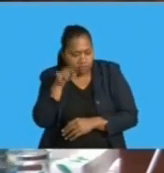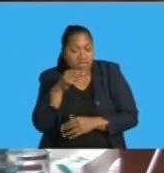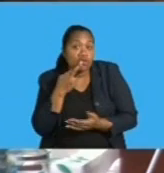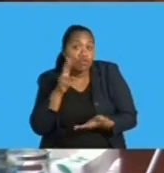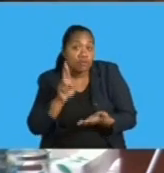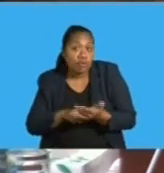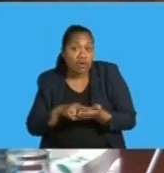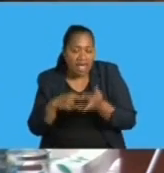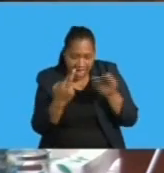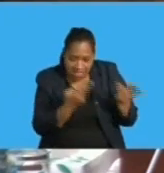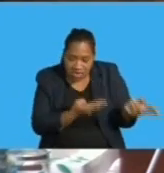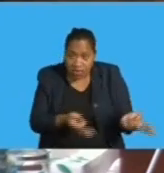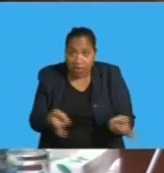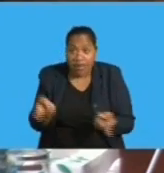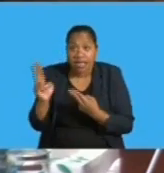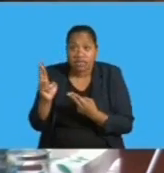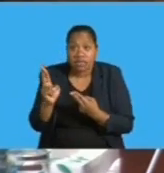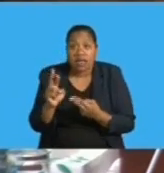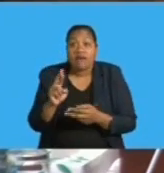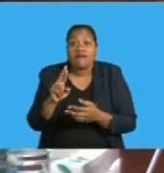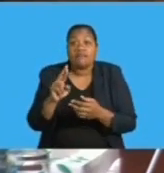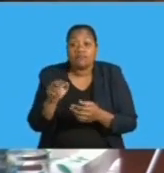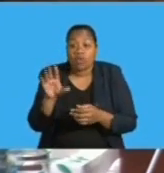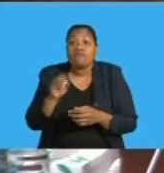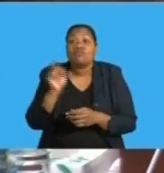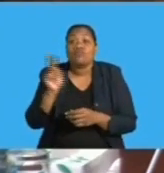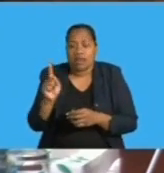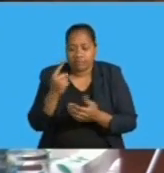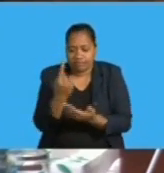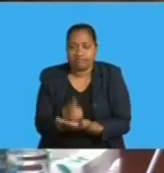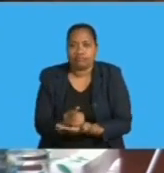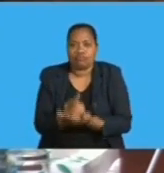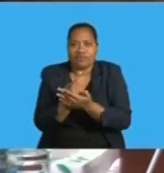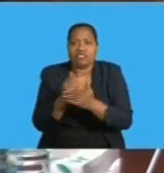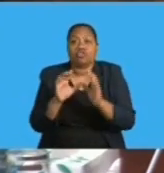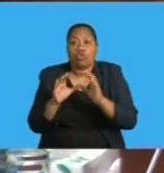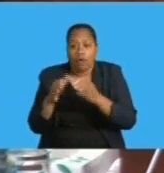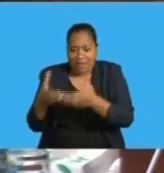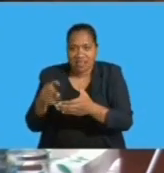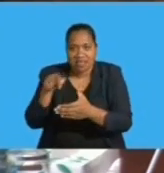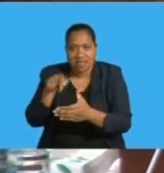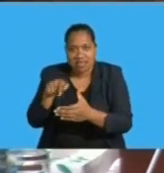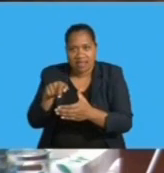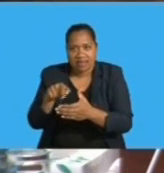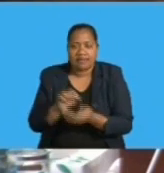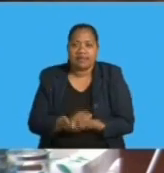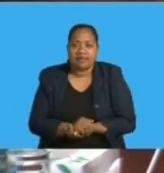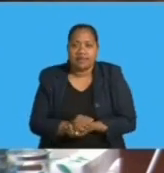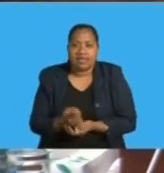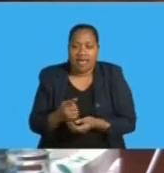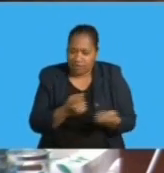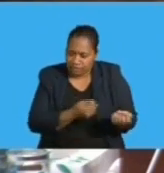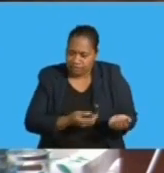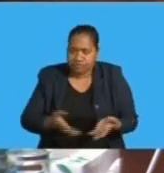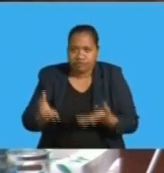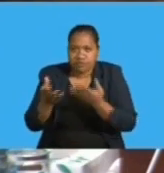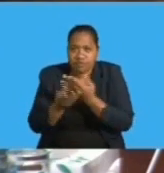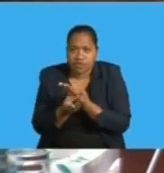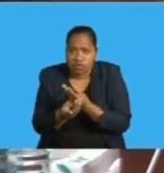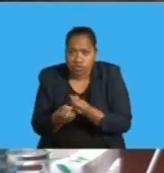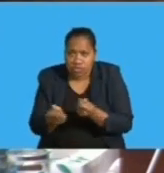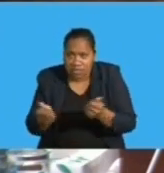the recommendations of the Privileges Committee and to pass such resolutions as